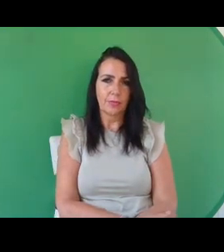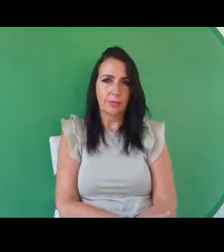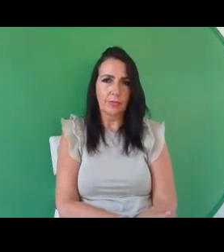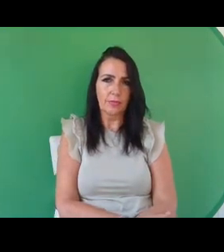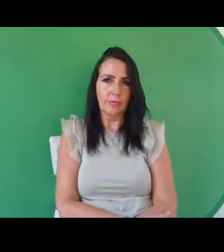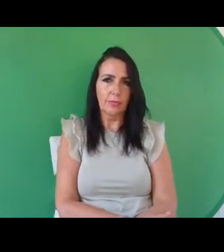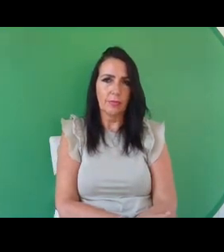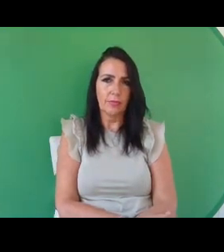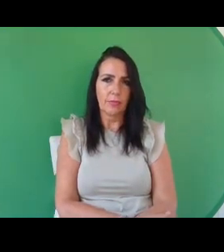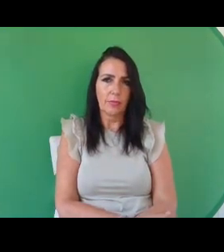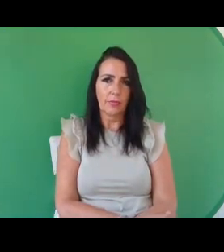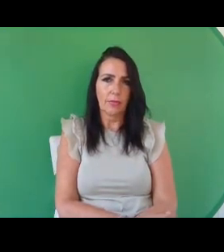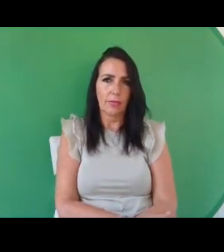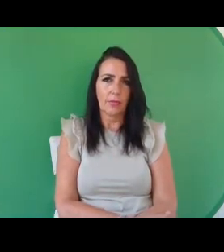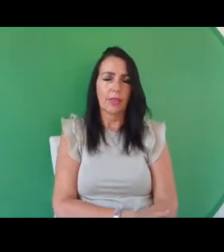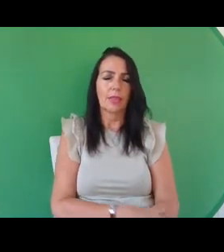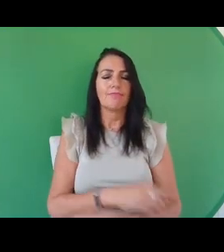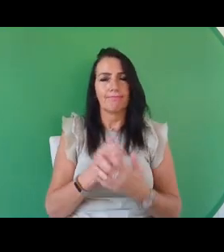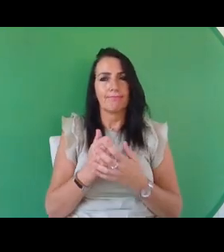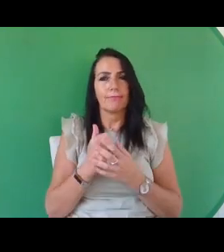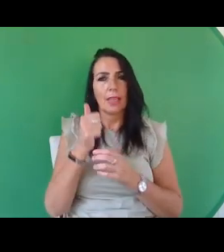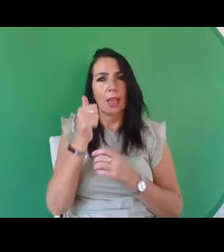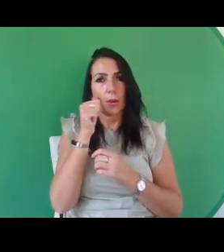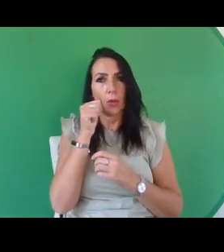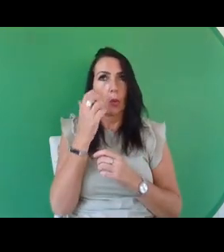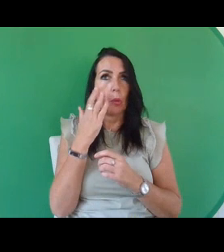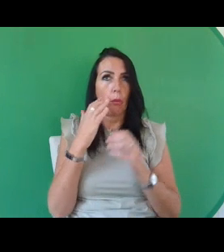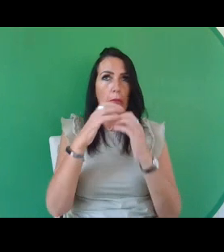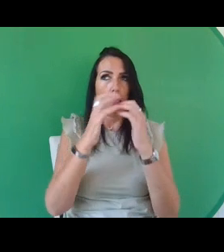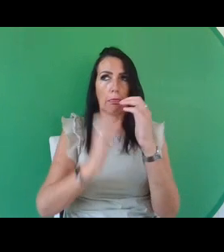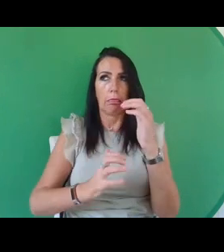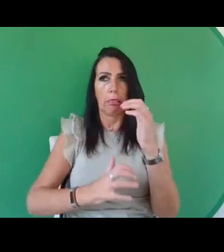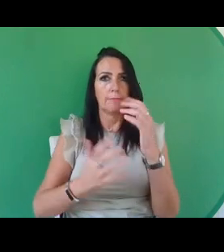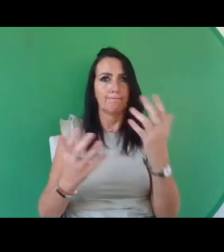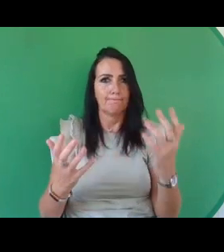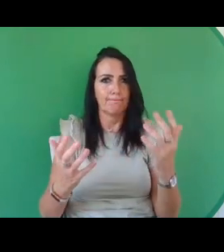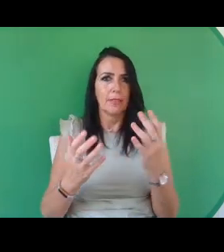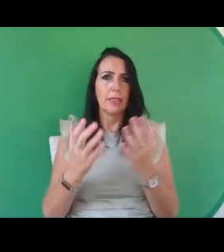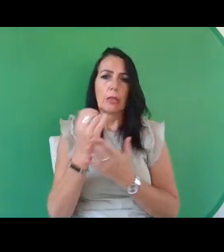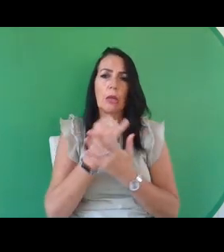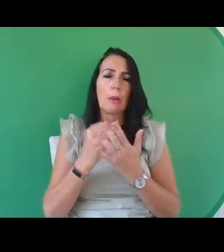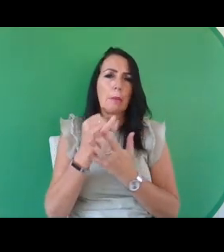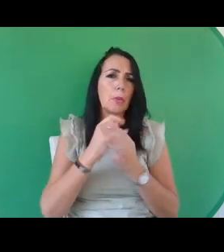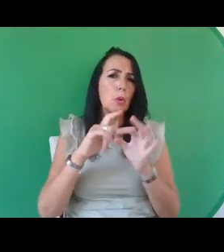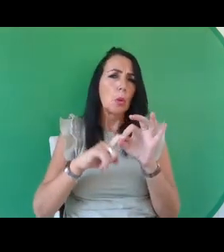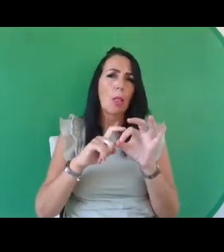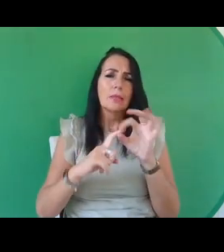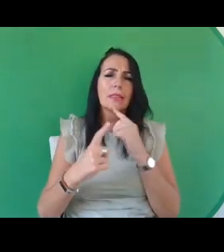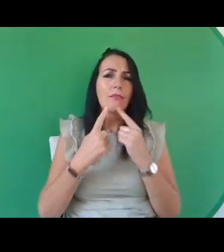We do know what happens when this goes wrong though, and data of poor quality and information